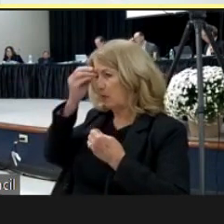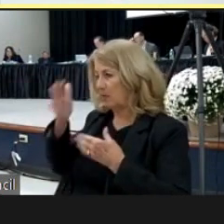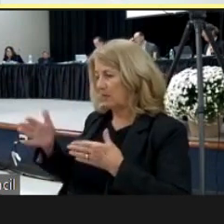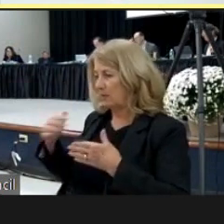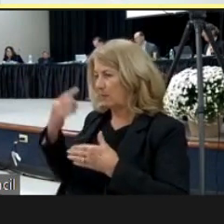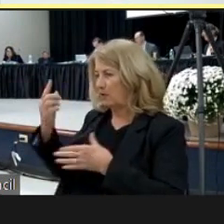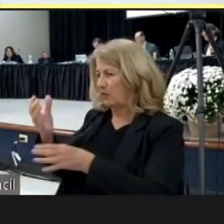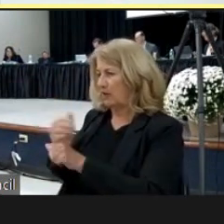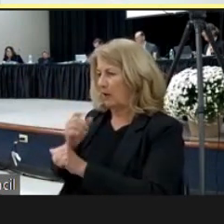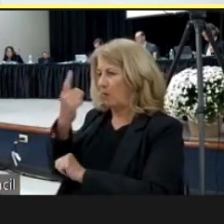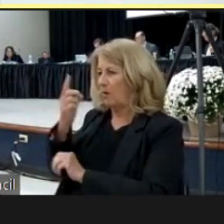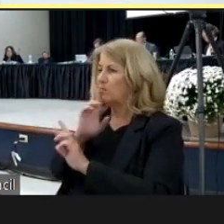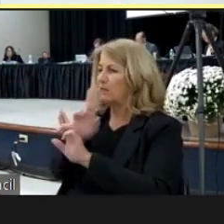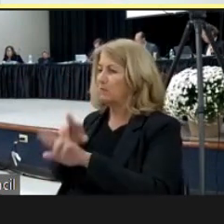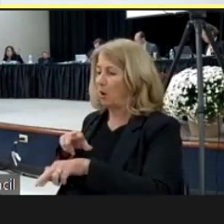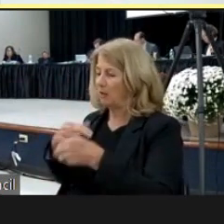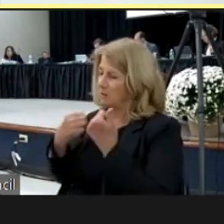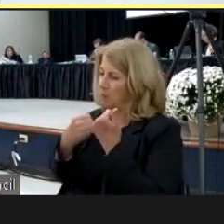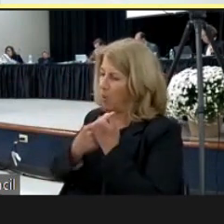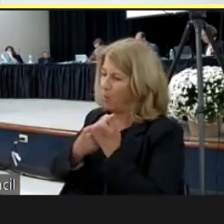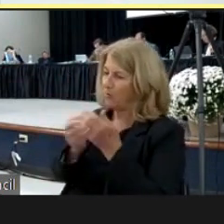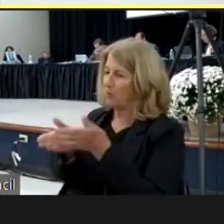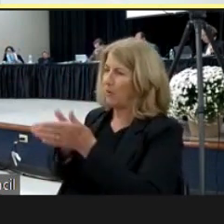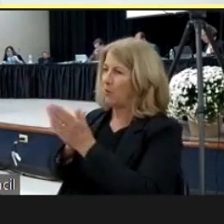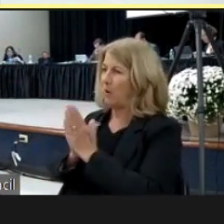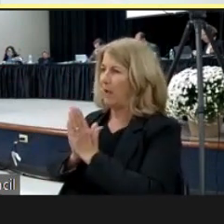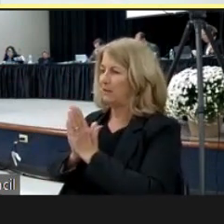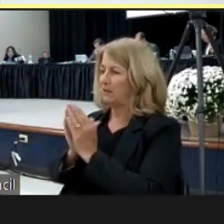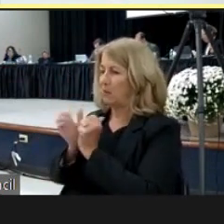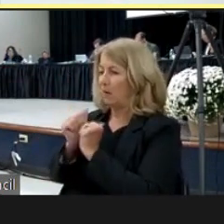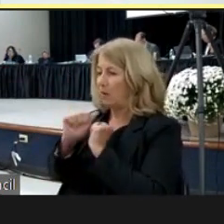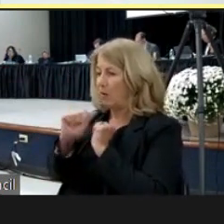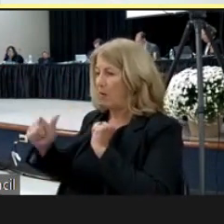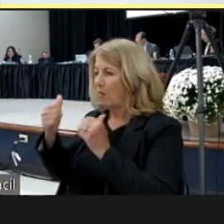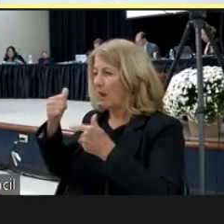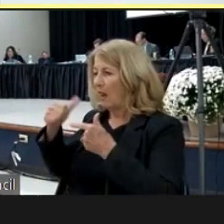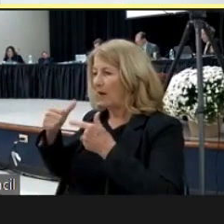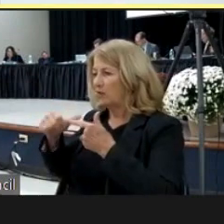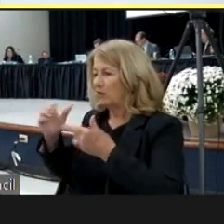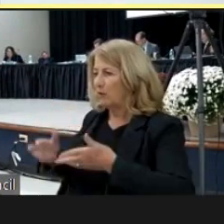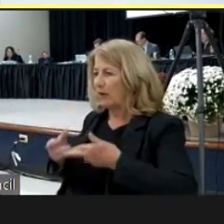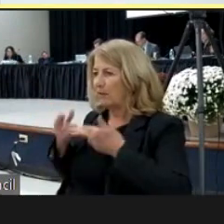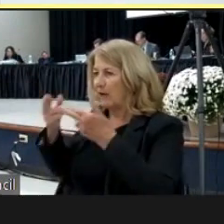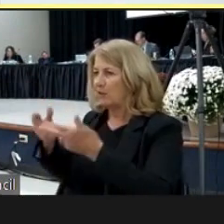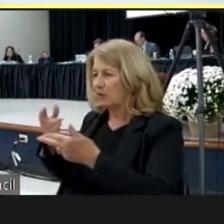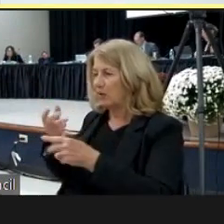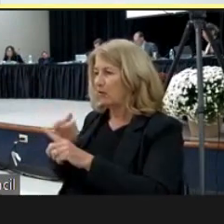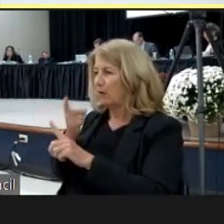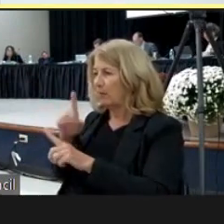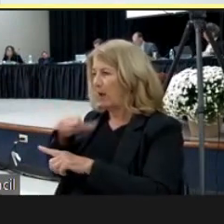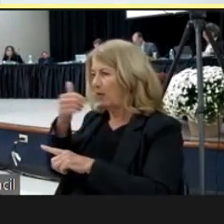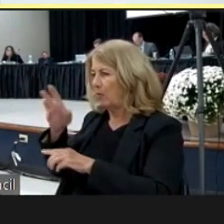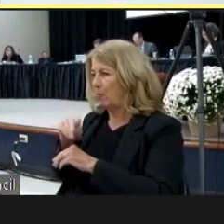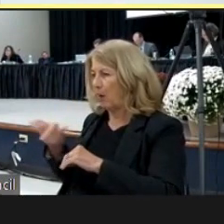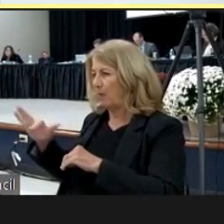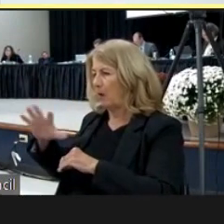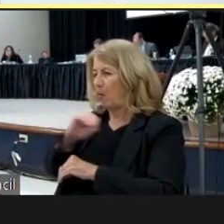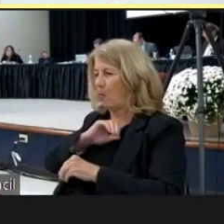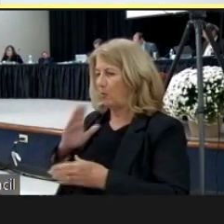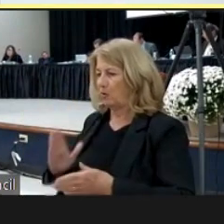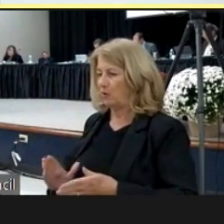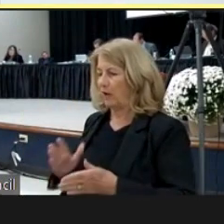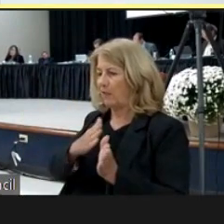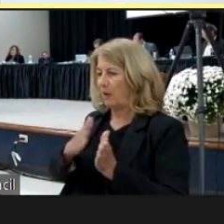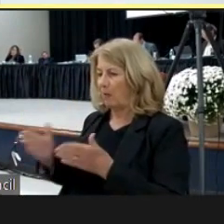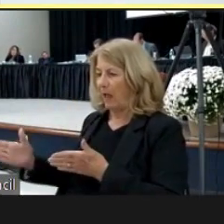1 response in favor of the request, along with all the letters of recommendation from the surrounding property owners. And Plan Commission